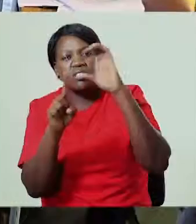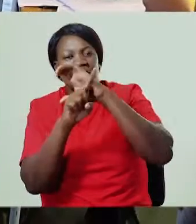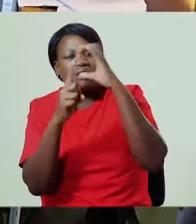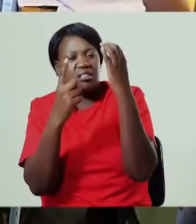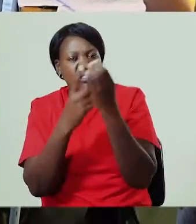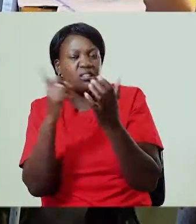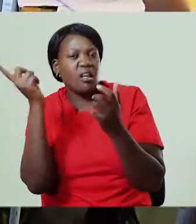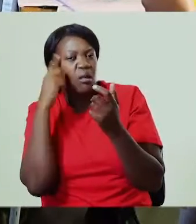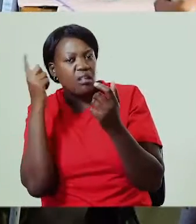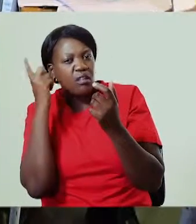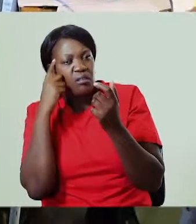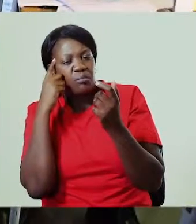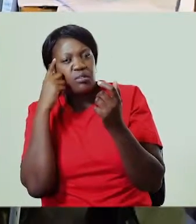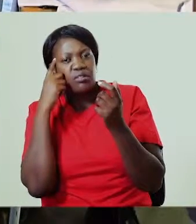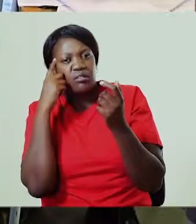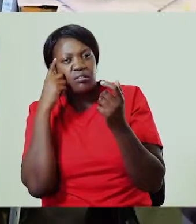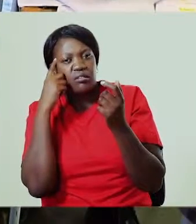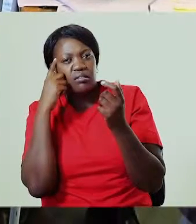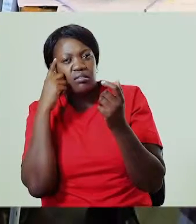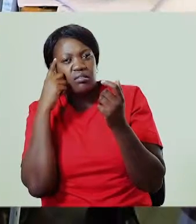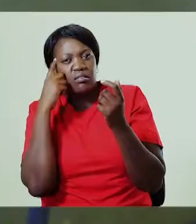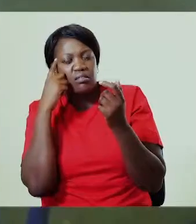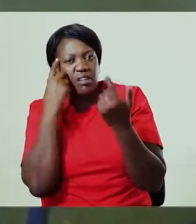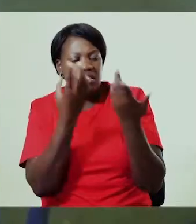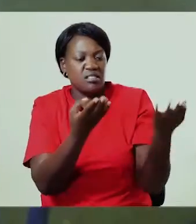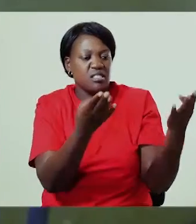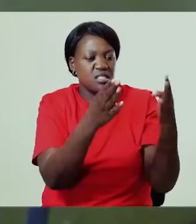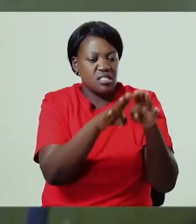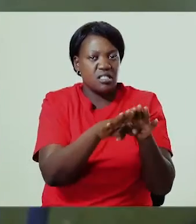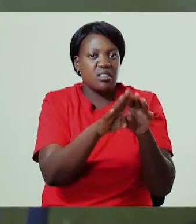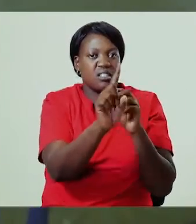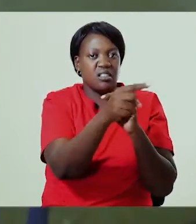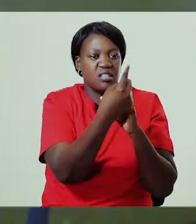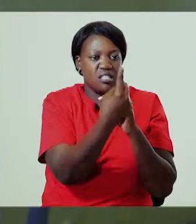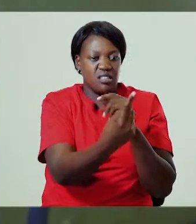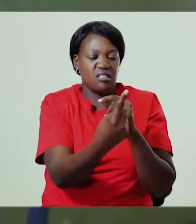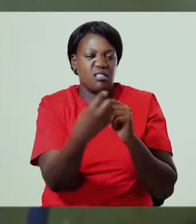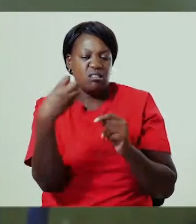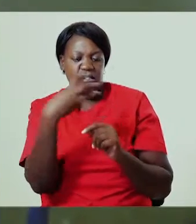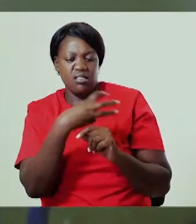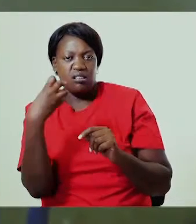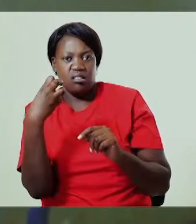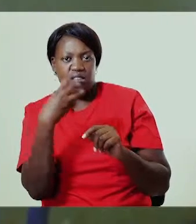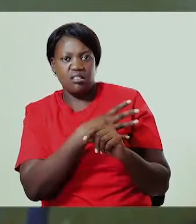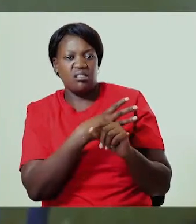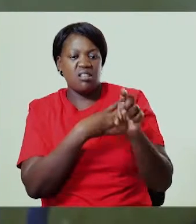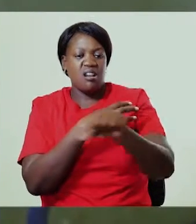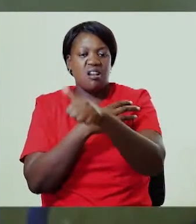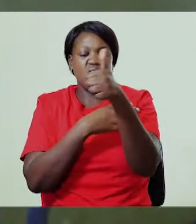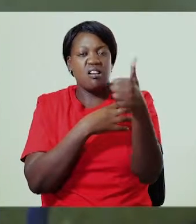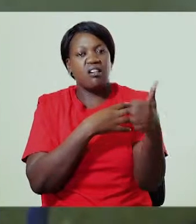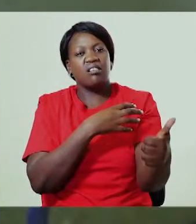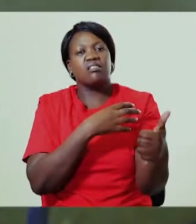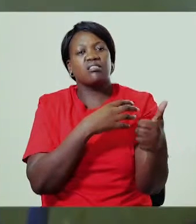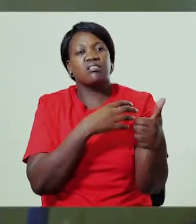beliefs associated with death in general. The theme of death from AIDS is blended into other sub-themes